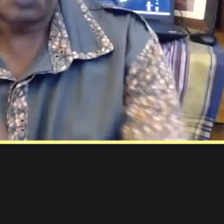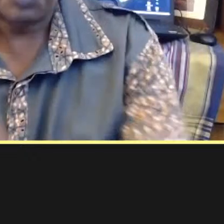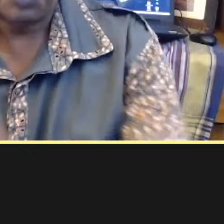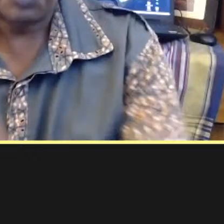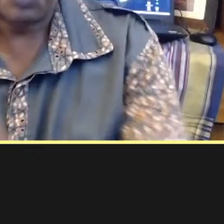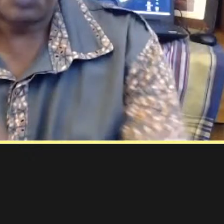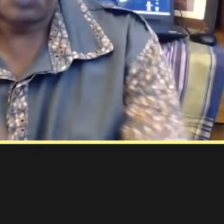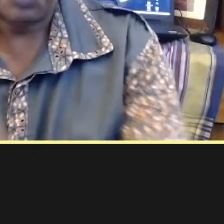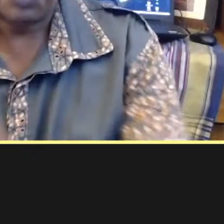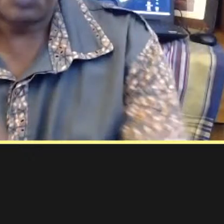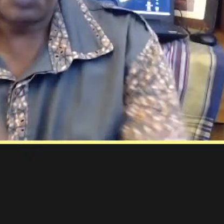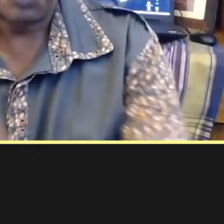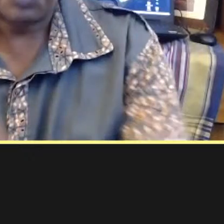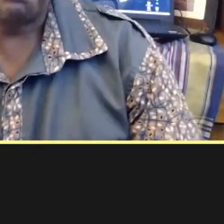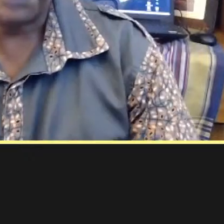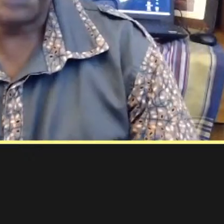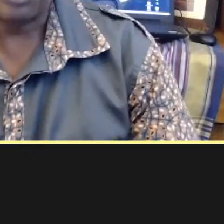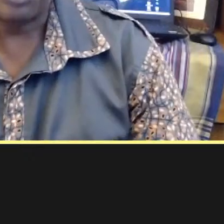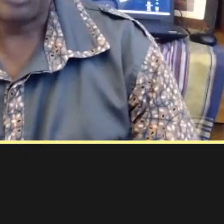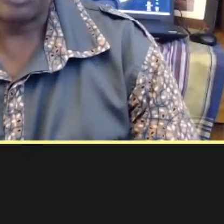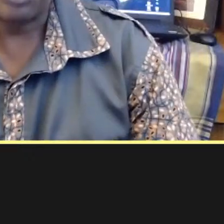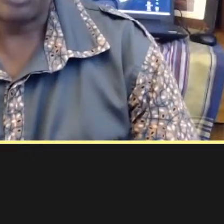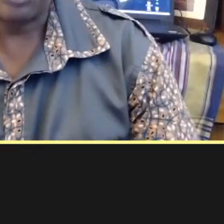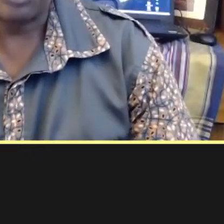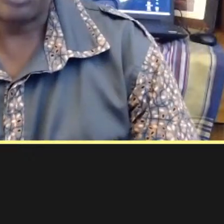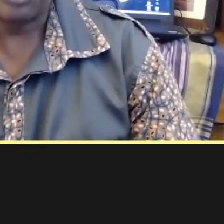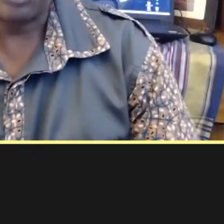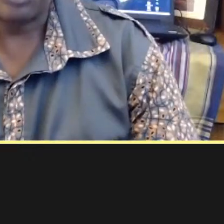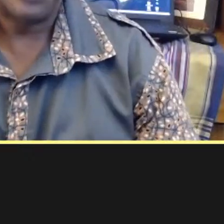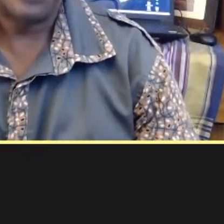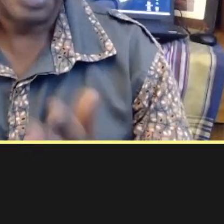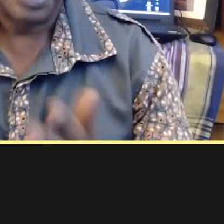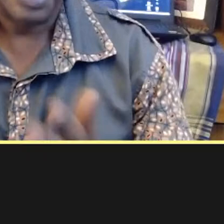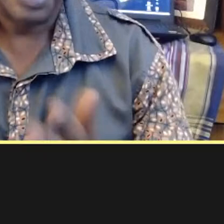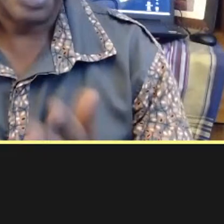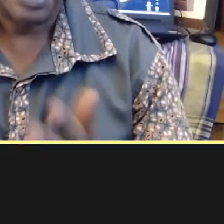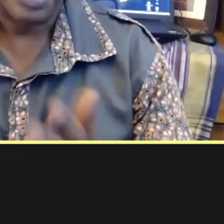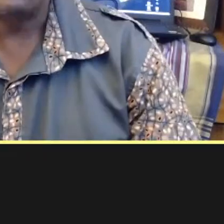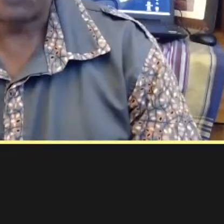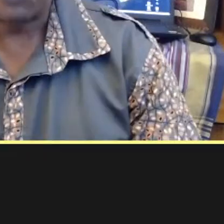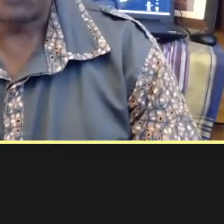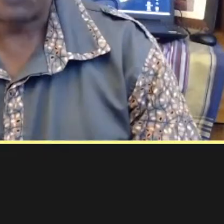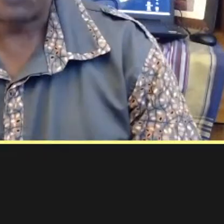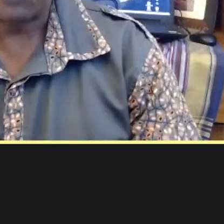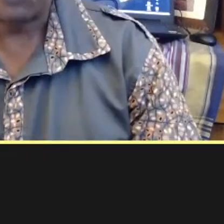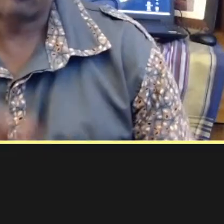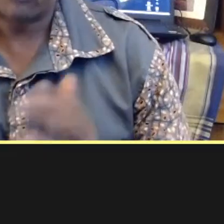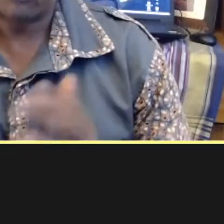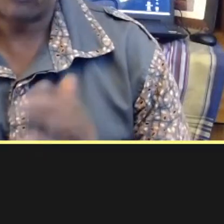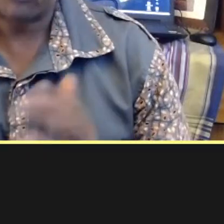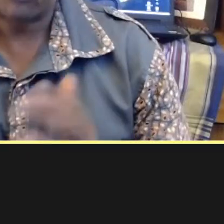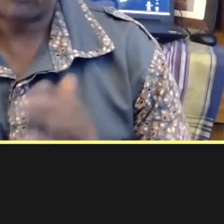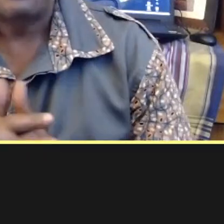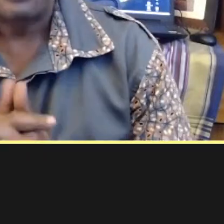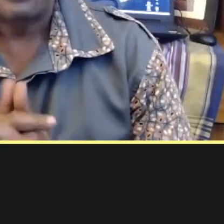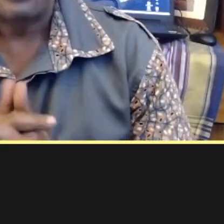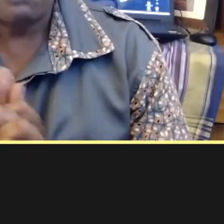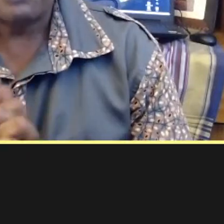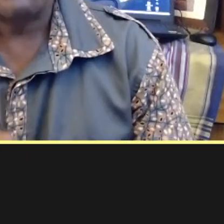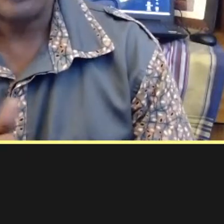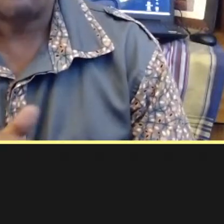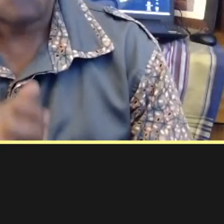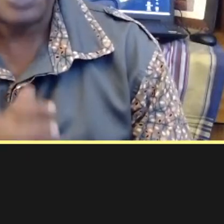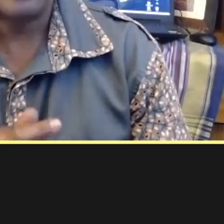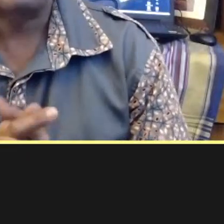other events we had. So thank you for that partnership we have had with you since 2015. I cannot forget Communication Authority of Kenya. Thank you